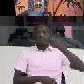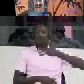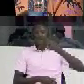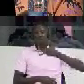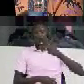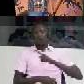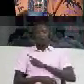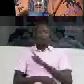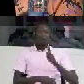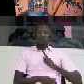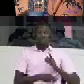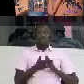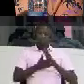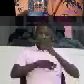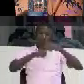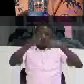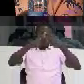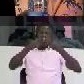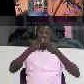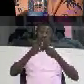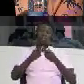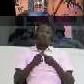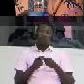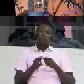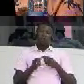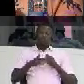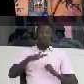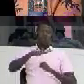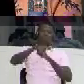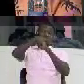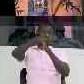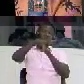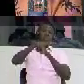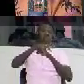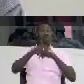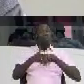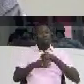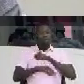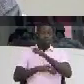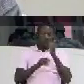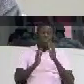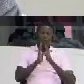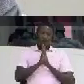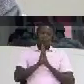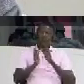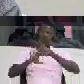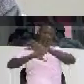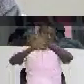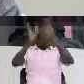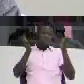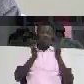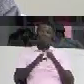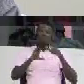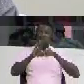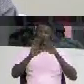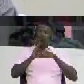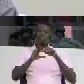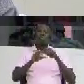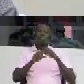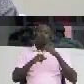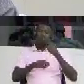we continue to crave the support and prayers of all members of the general